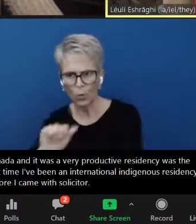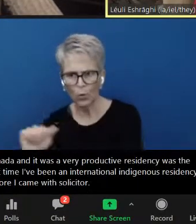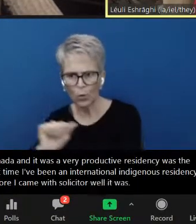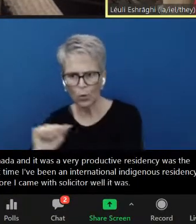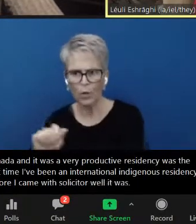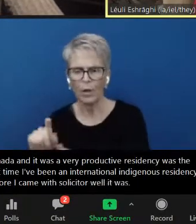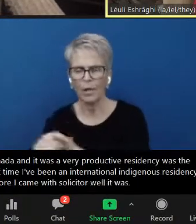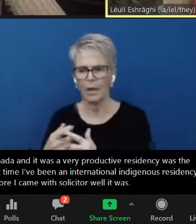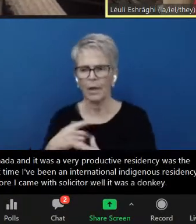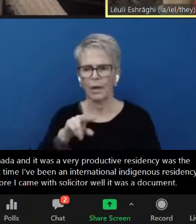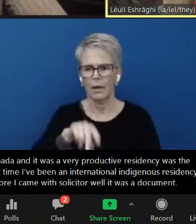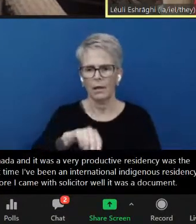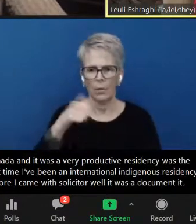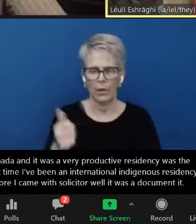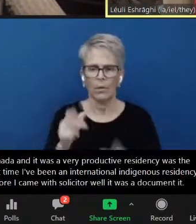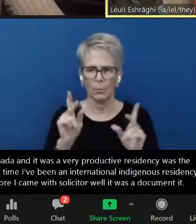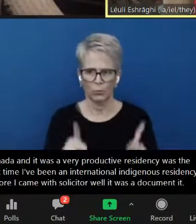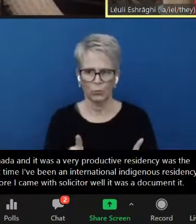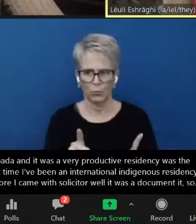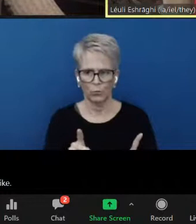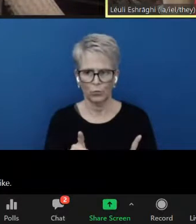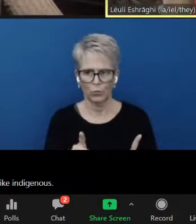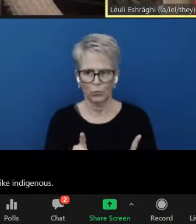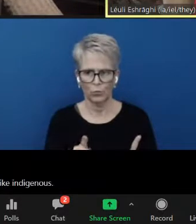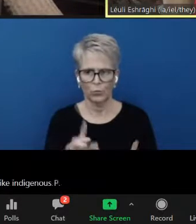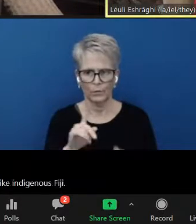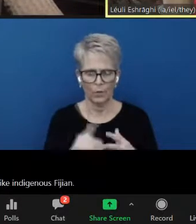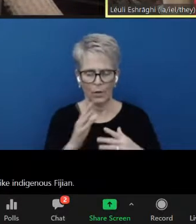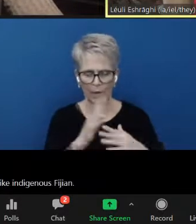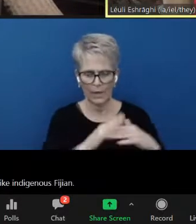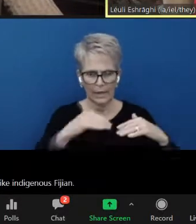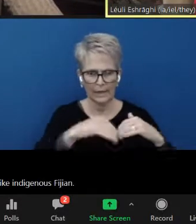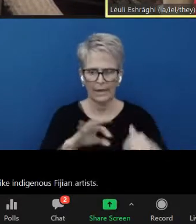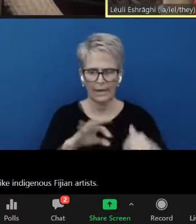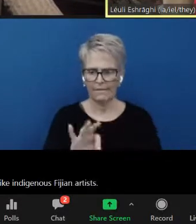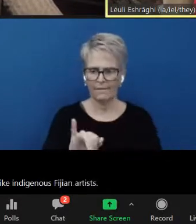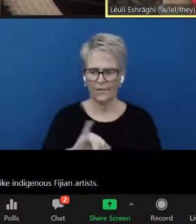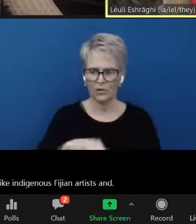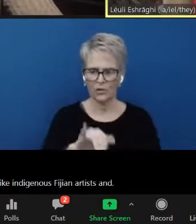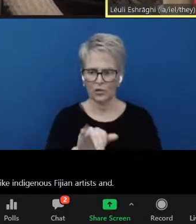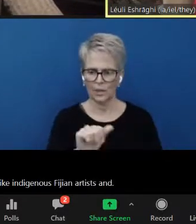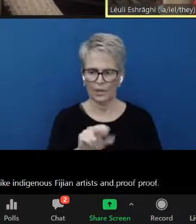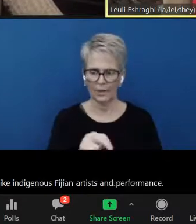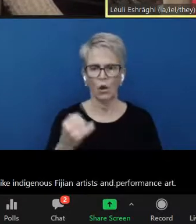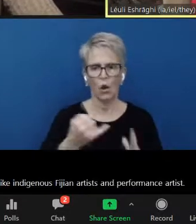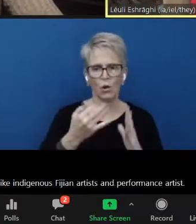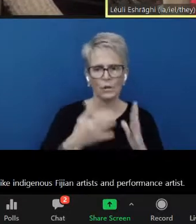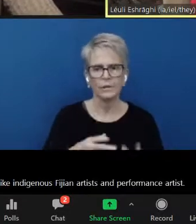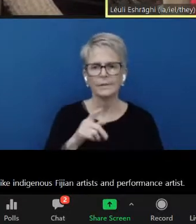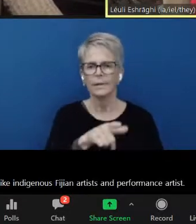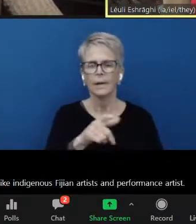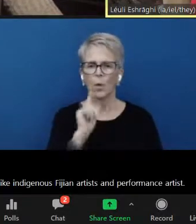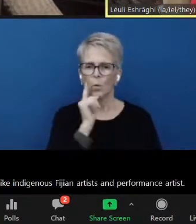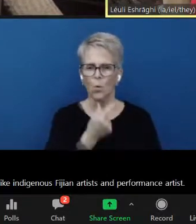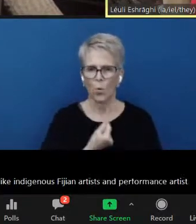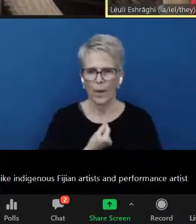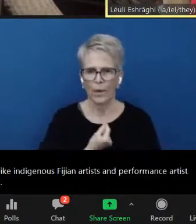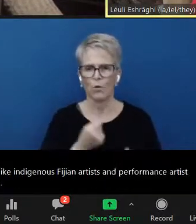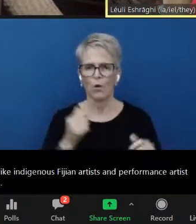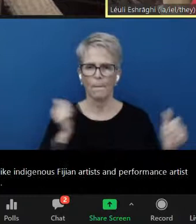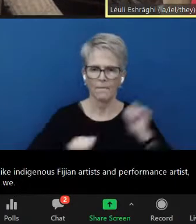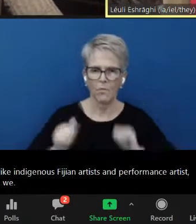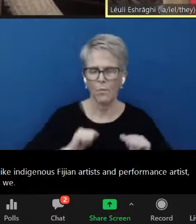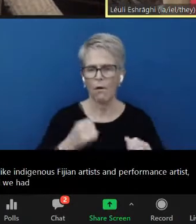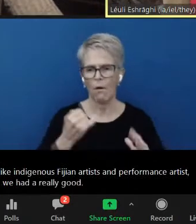Tetewalik, who's a Itakiviti, Indigenous Fijian artist and queer performance artist.